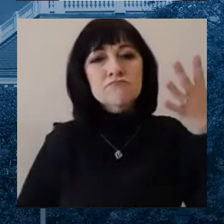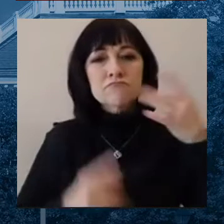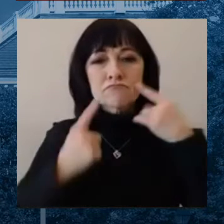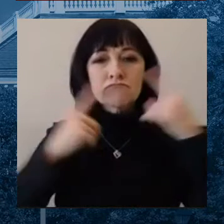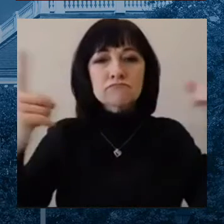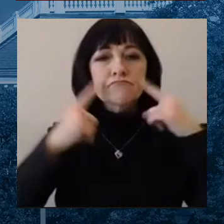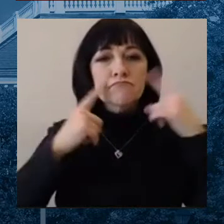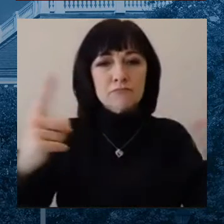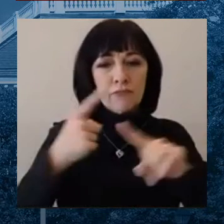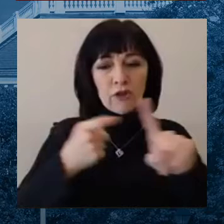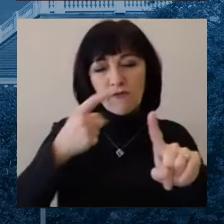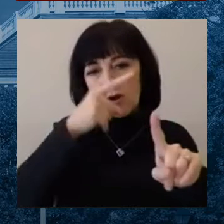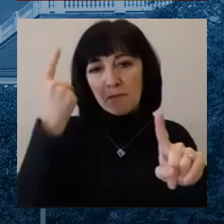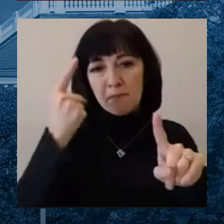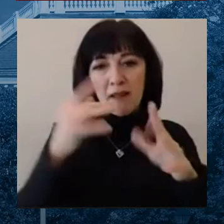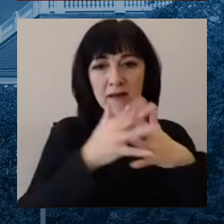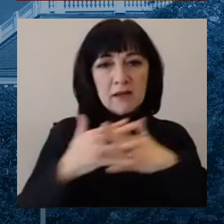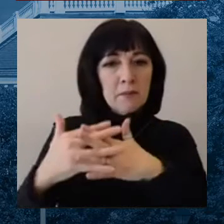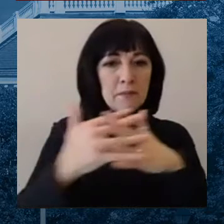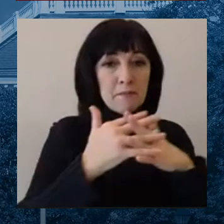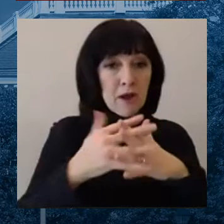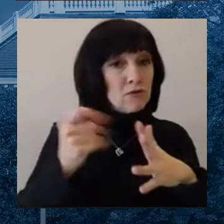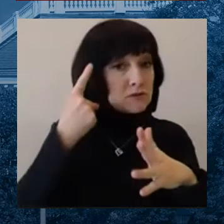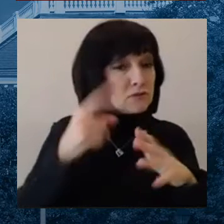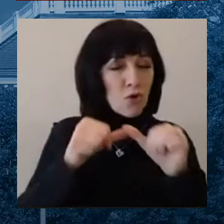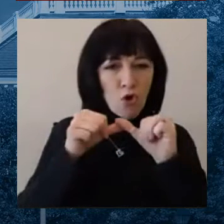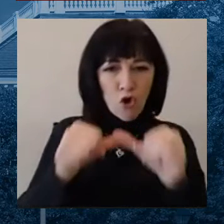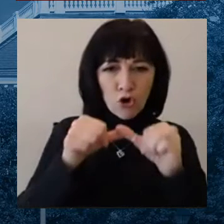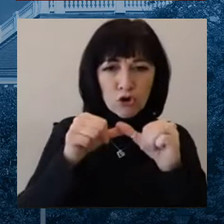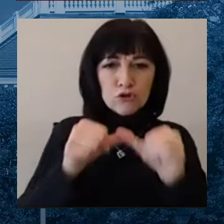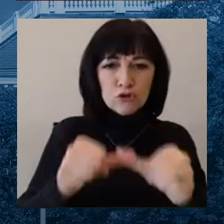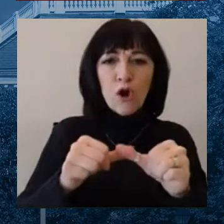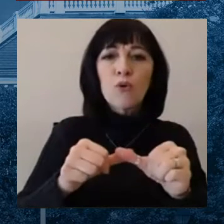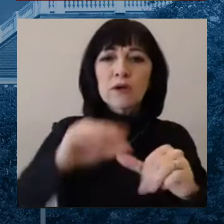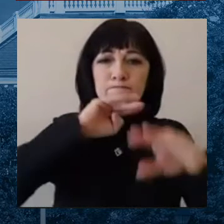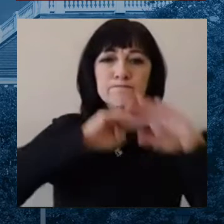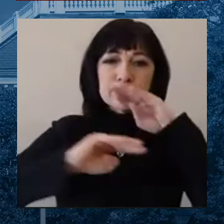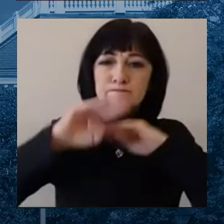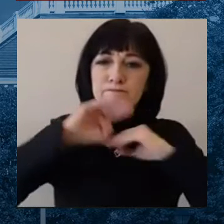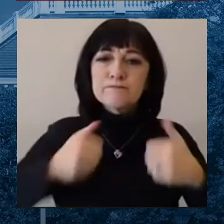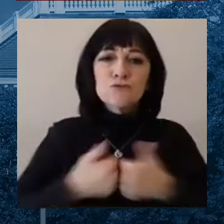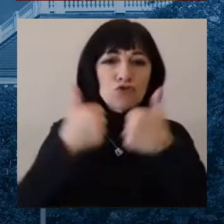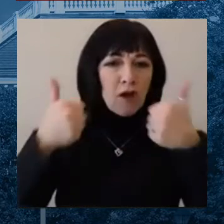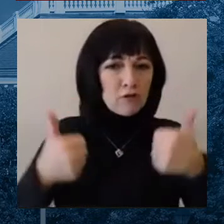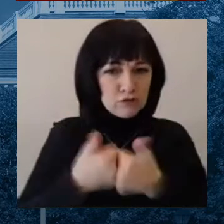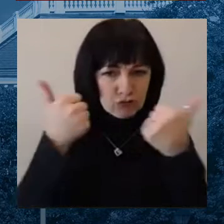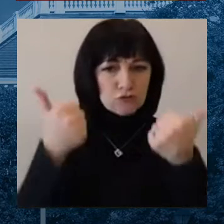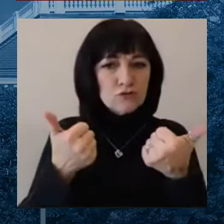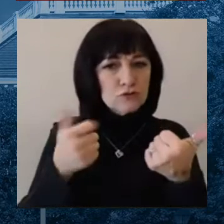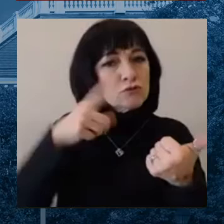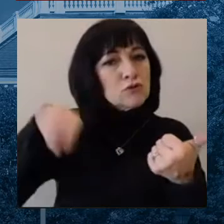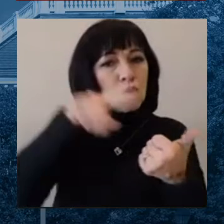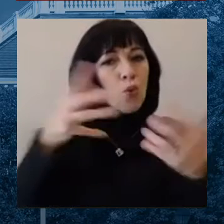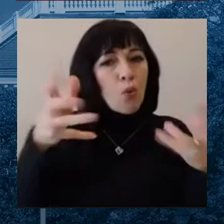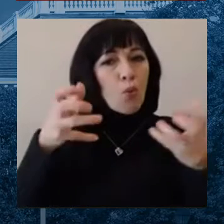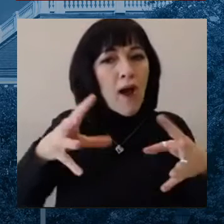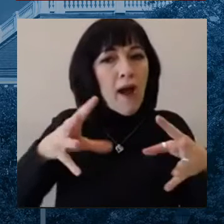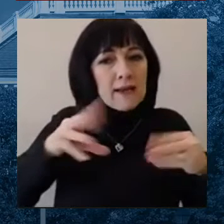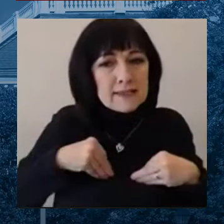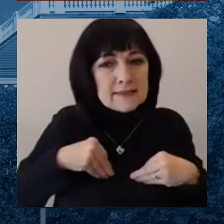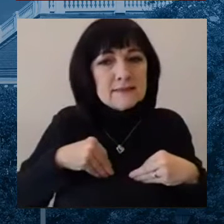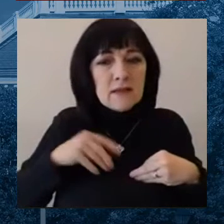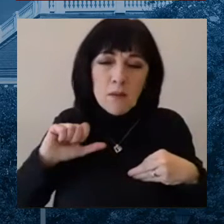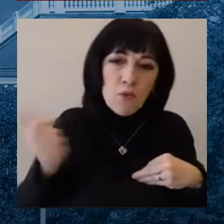historical and ongoing challenges to growth, survival, and acceptance, The Alliance will offer opportunities for